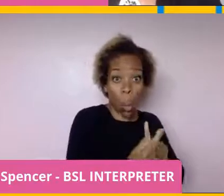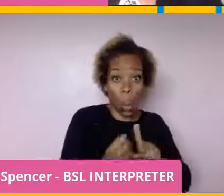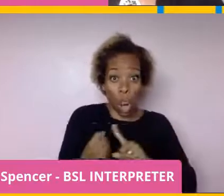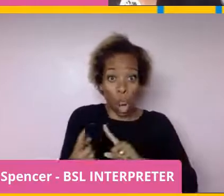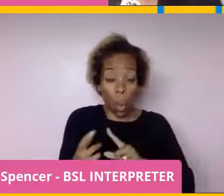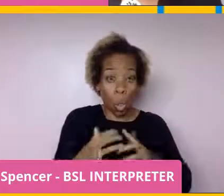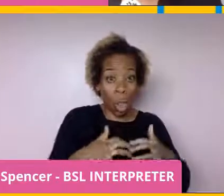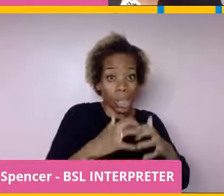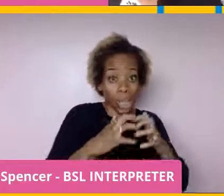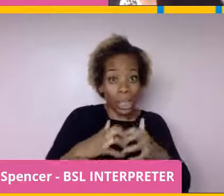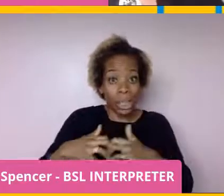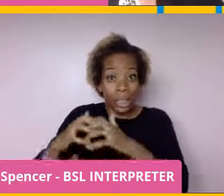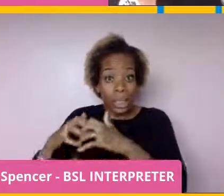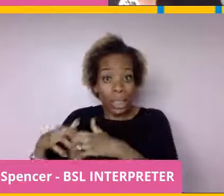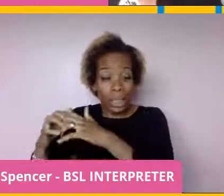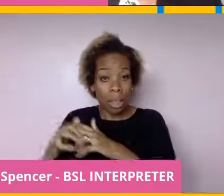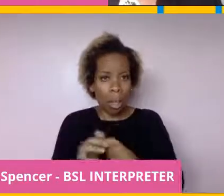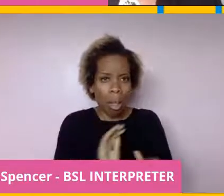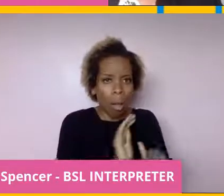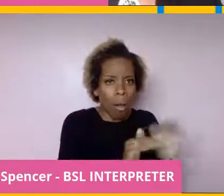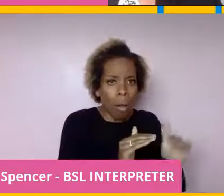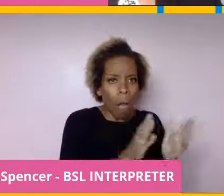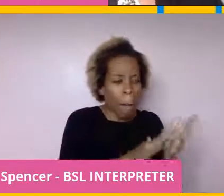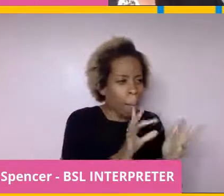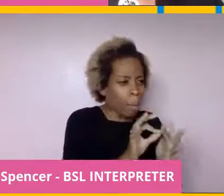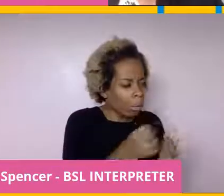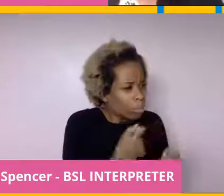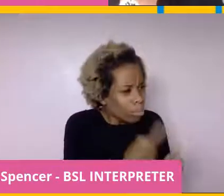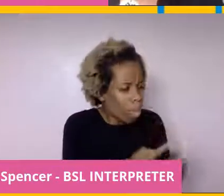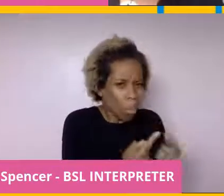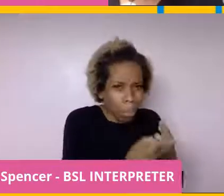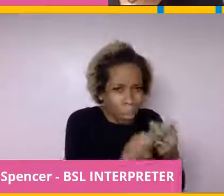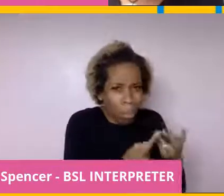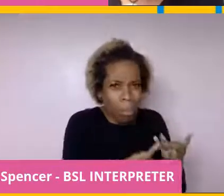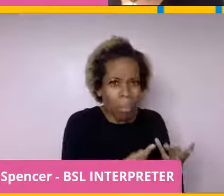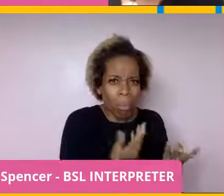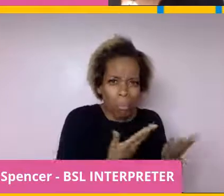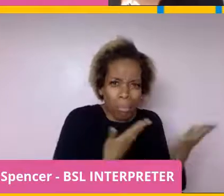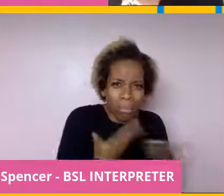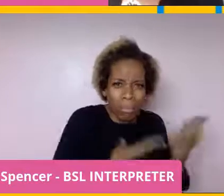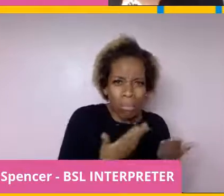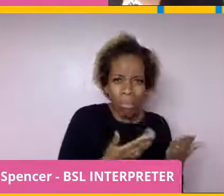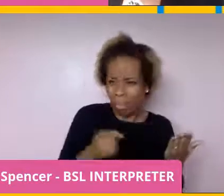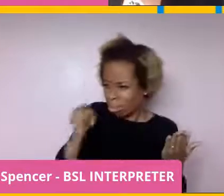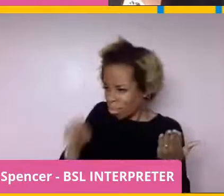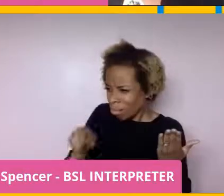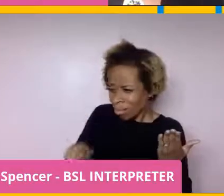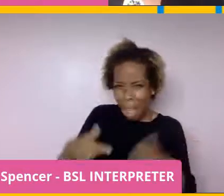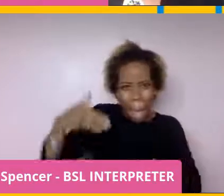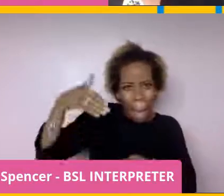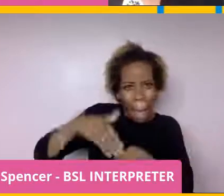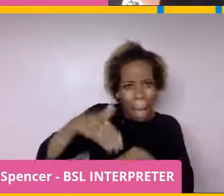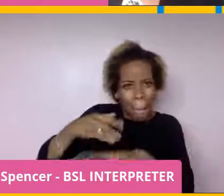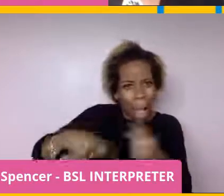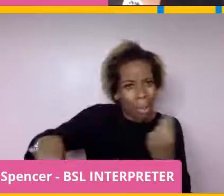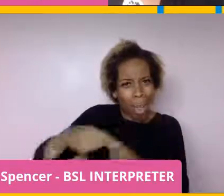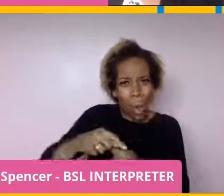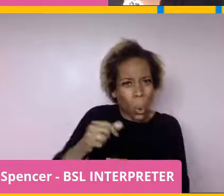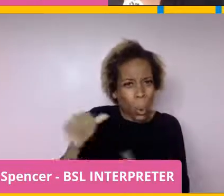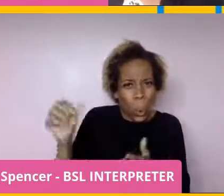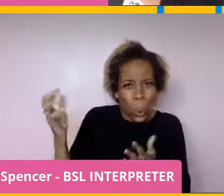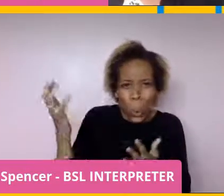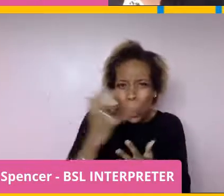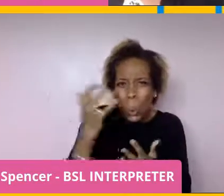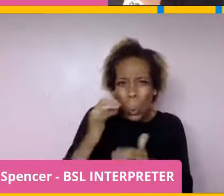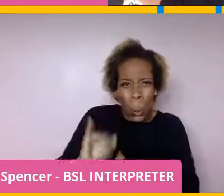local connections with your MPs. Tell them what the impact will be. Show up the disgraceful impact of what the universities and colleges are planning